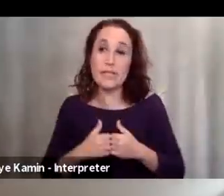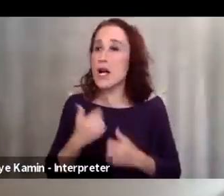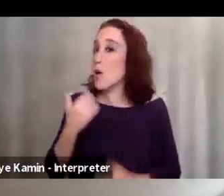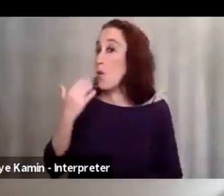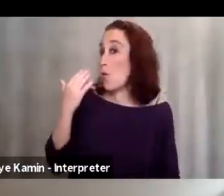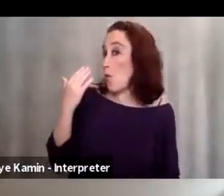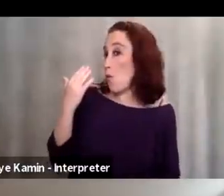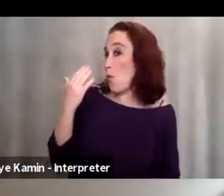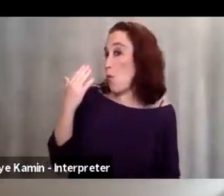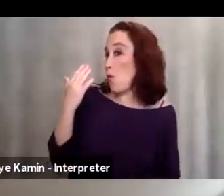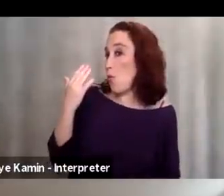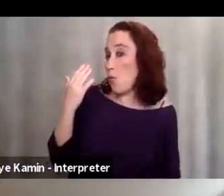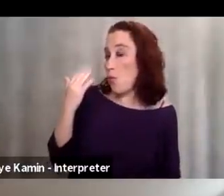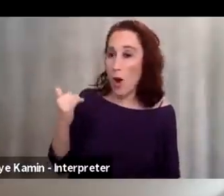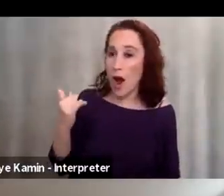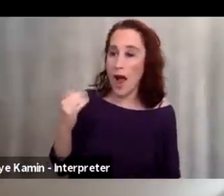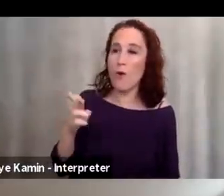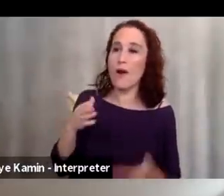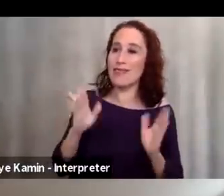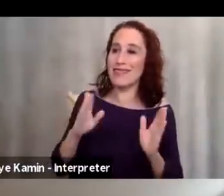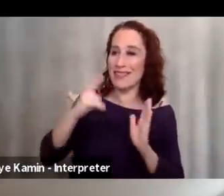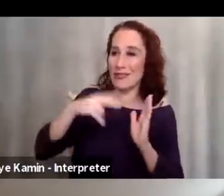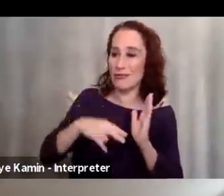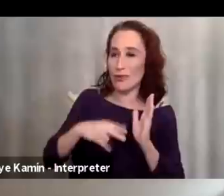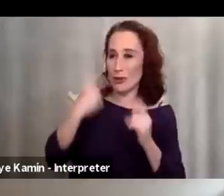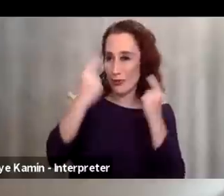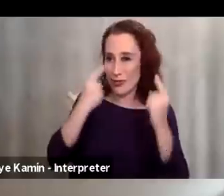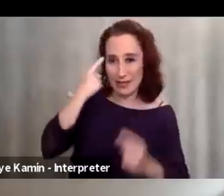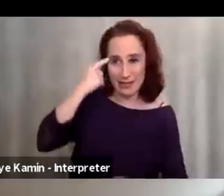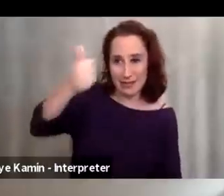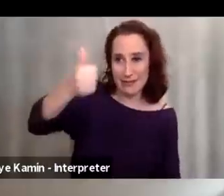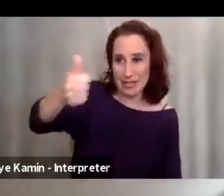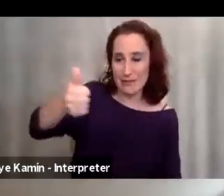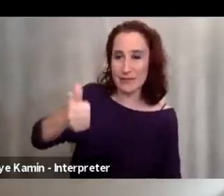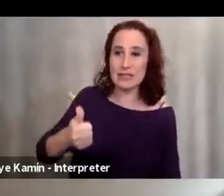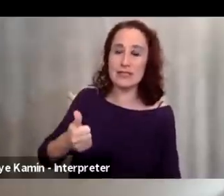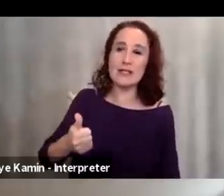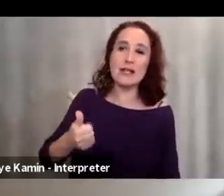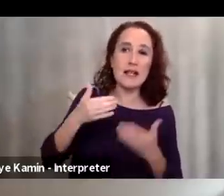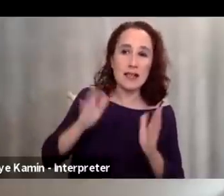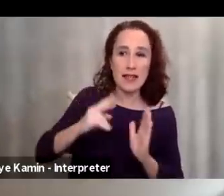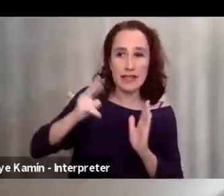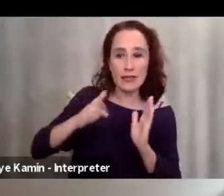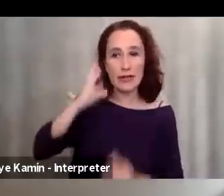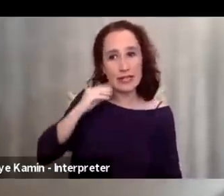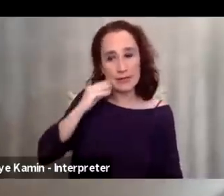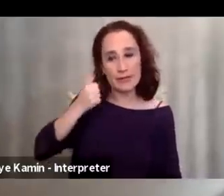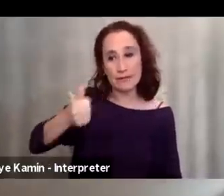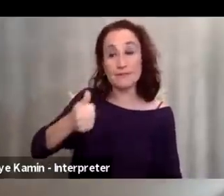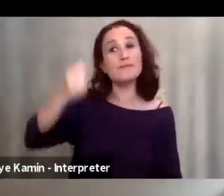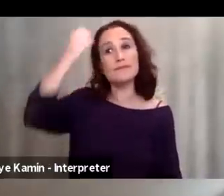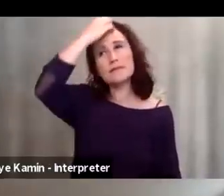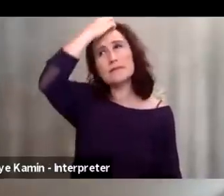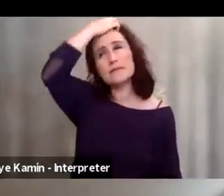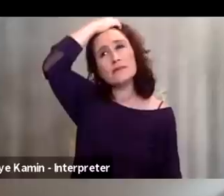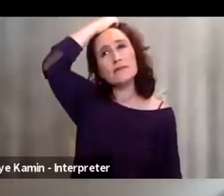why, or it leaves the reader room to have opinions and thoughts and just an experience all her own. And that